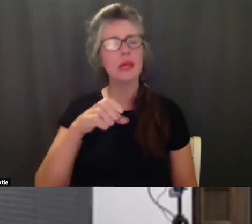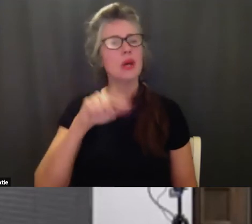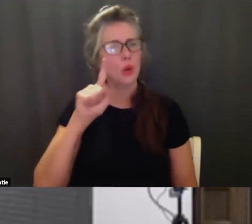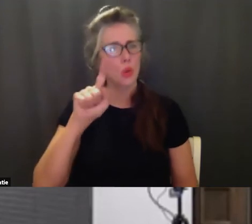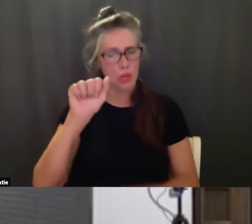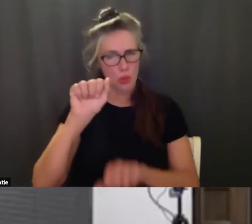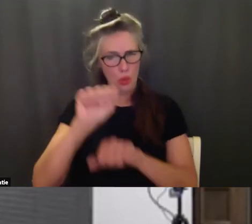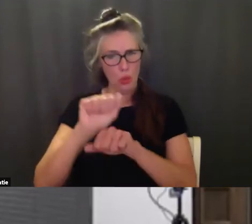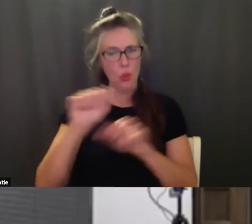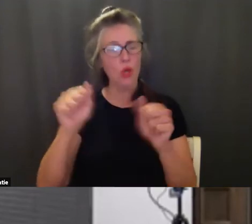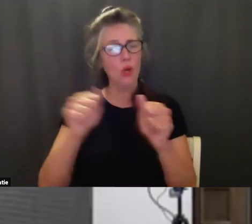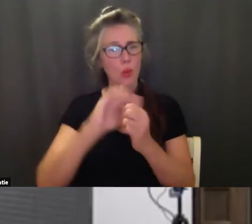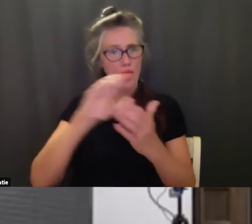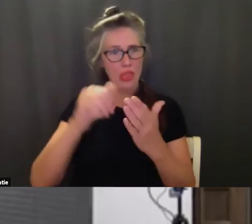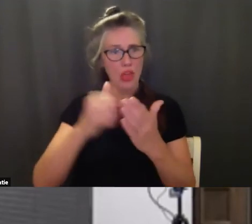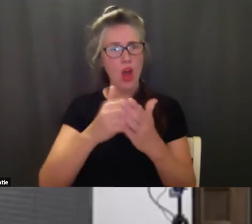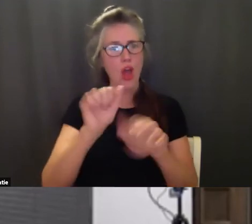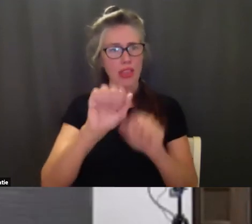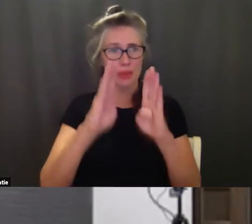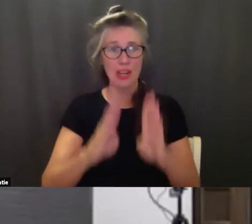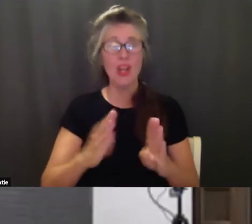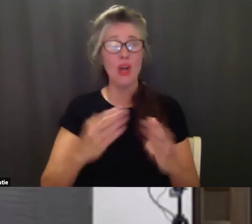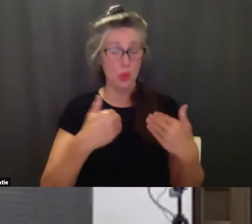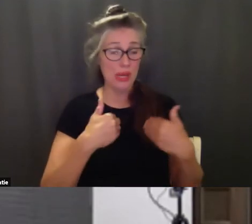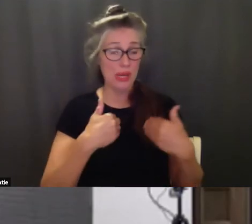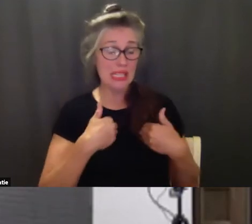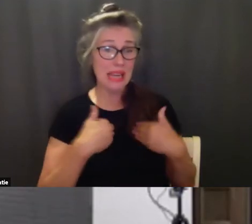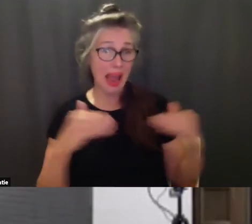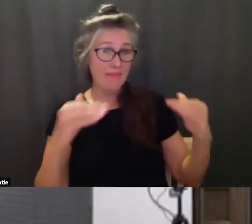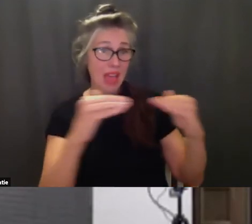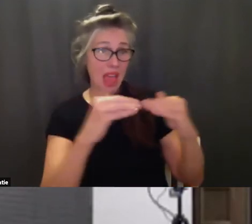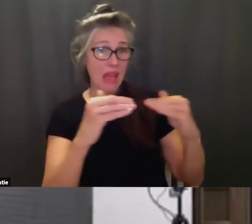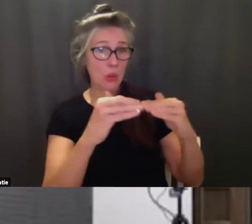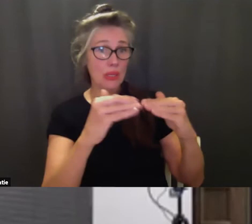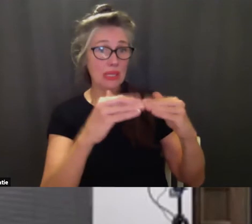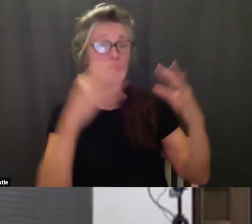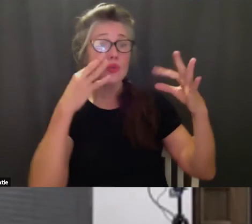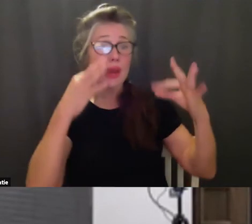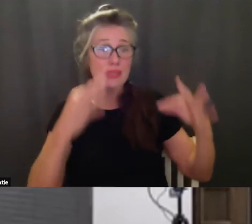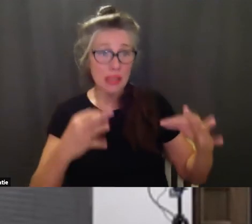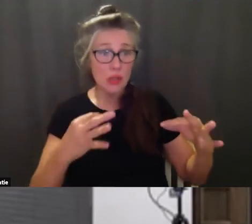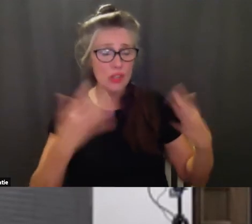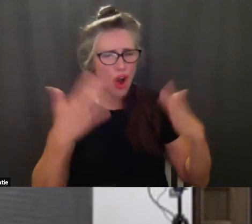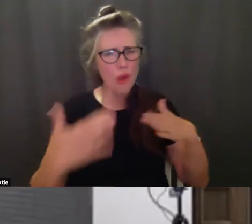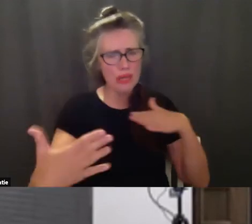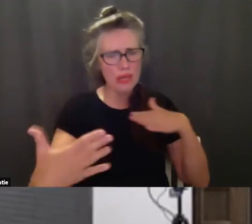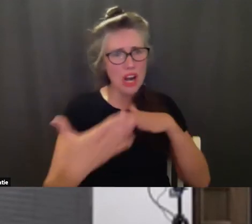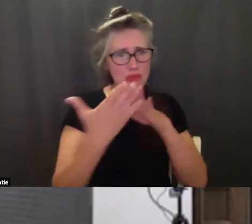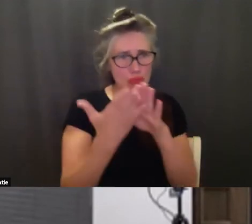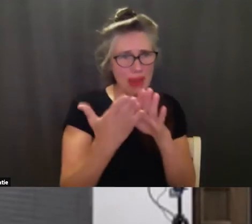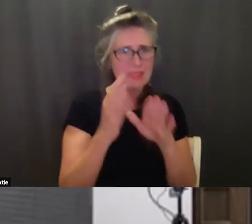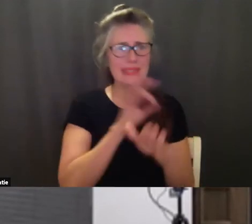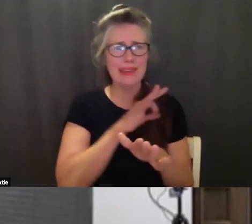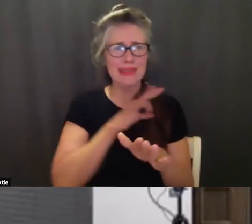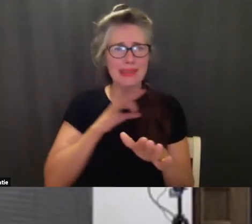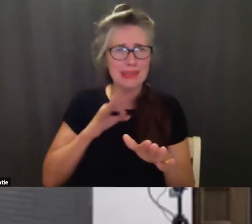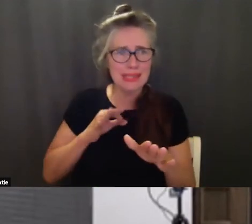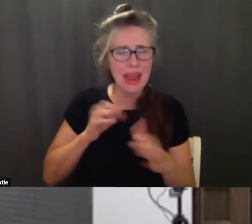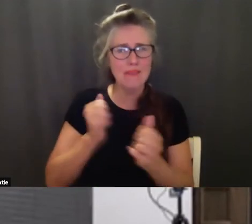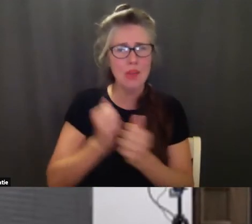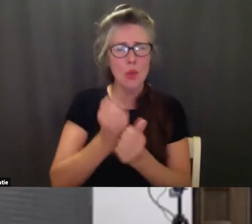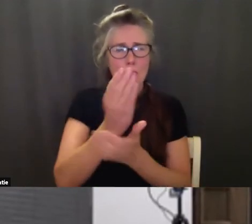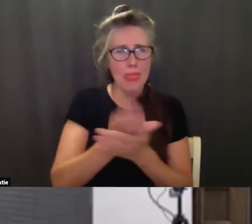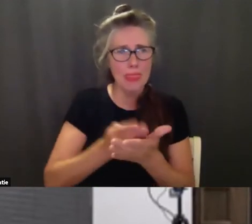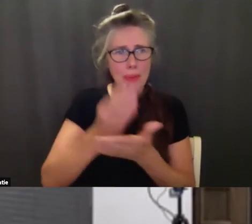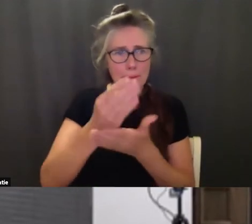have an equity resolution that addressed the changes to staffing and to our budget, so that this is part of aligning all